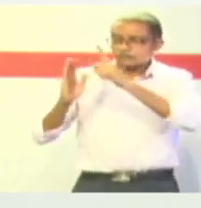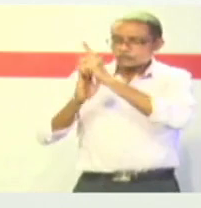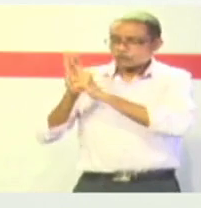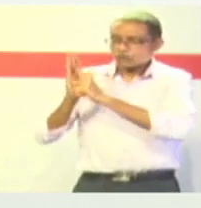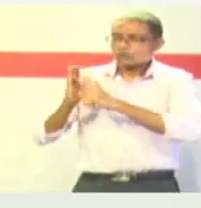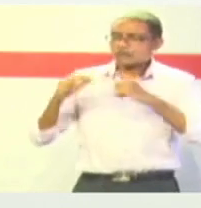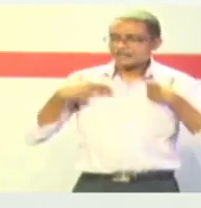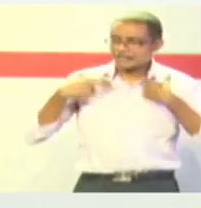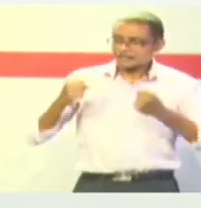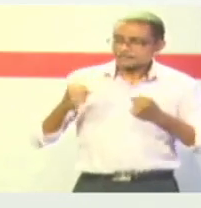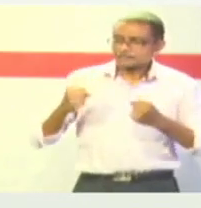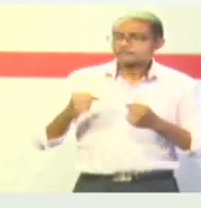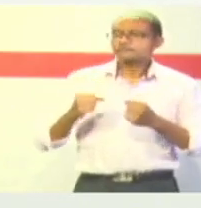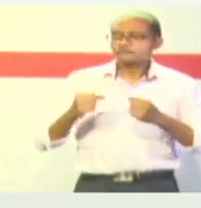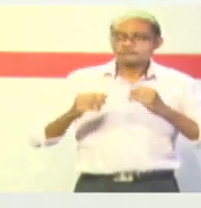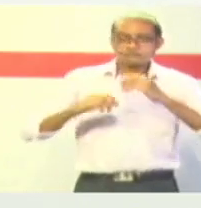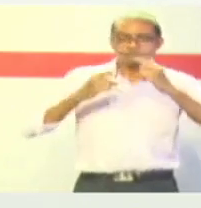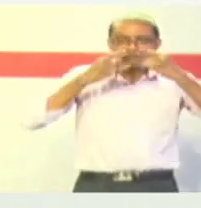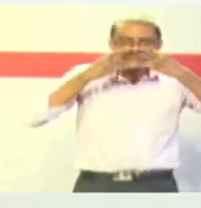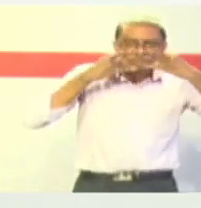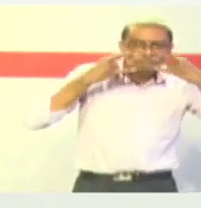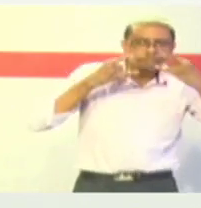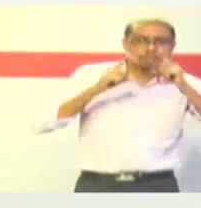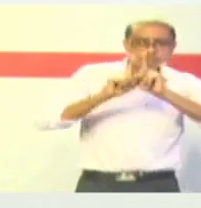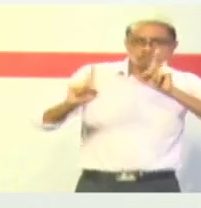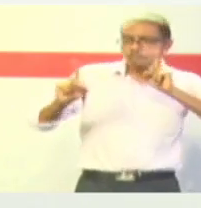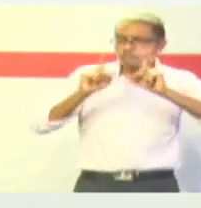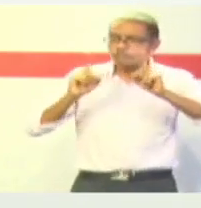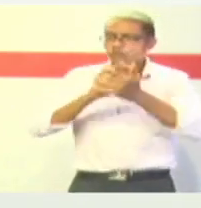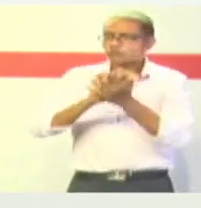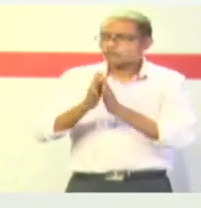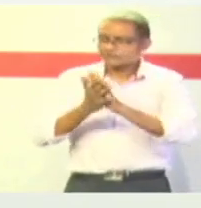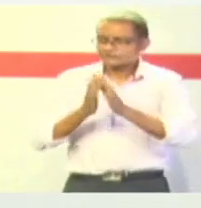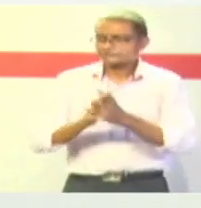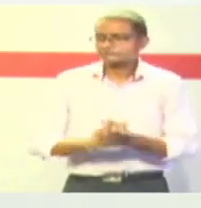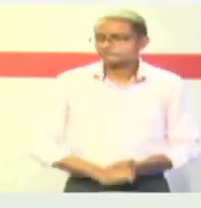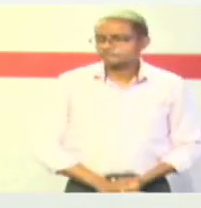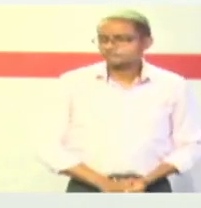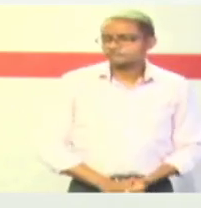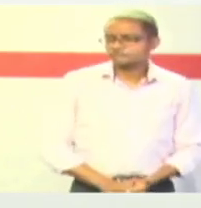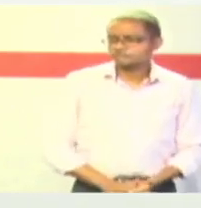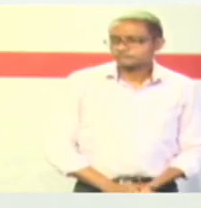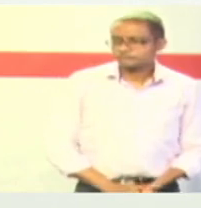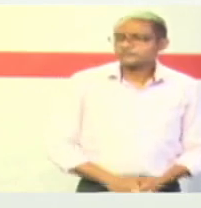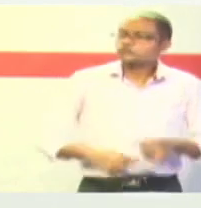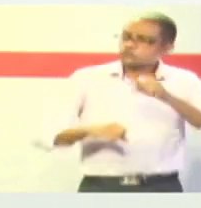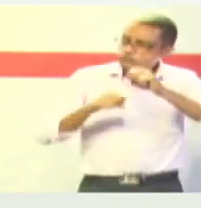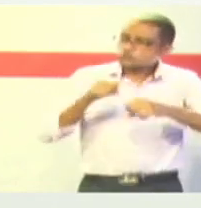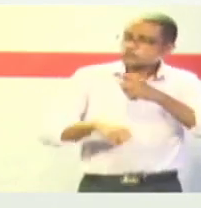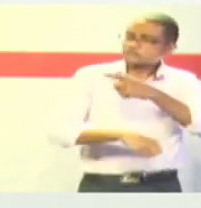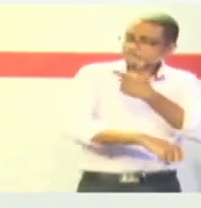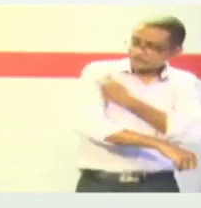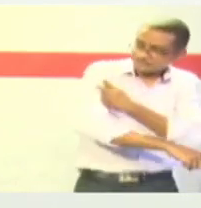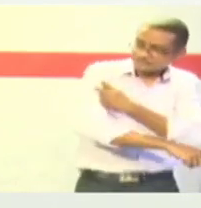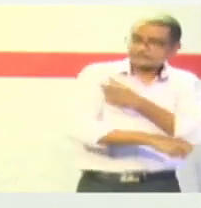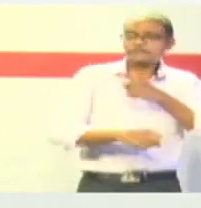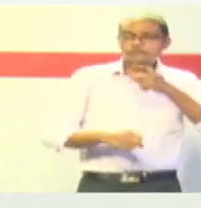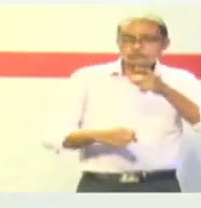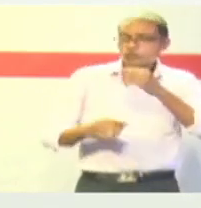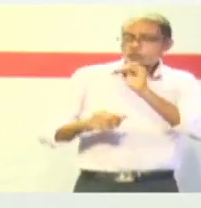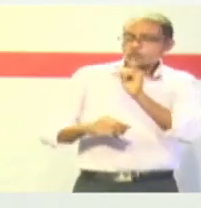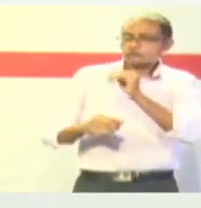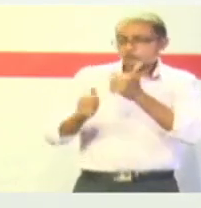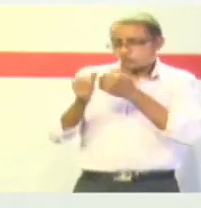tend to be high. So it gives you added protection and provides that synergistic balance between vaccination and other public health